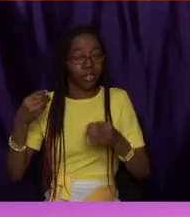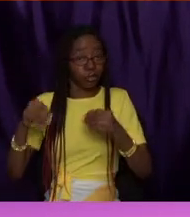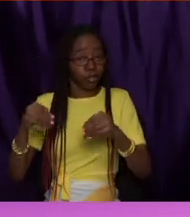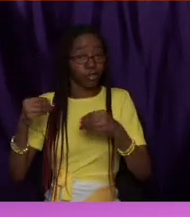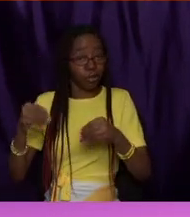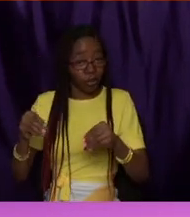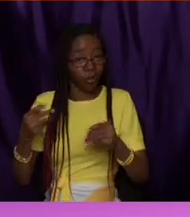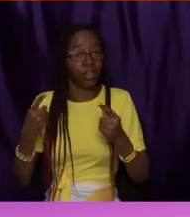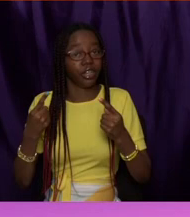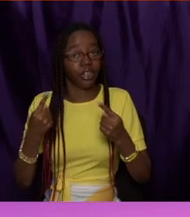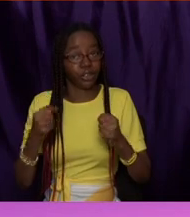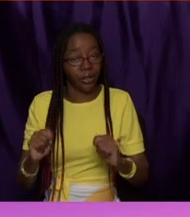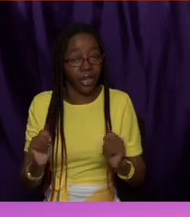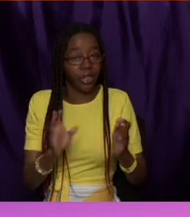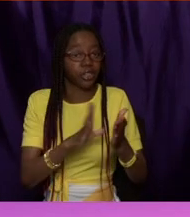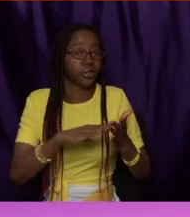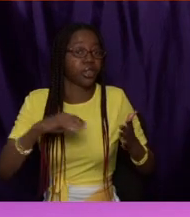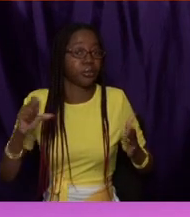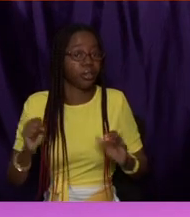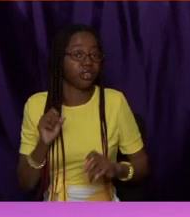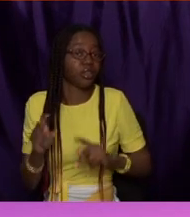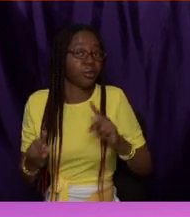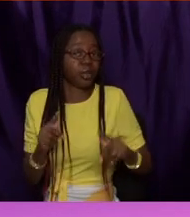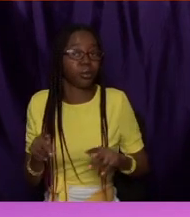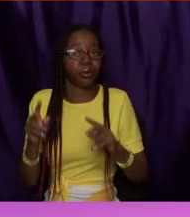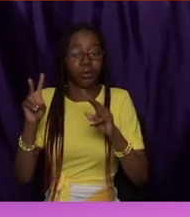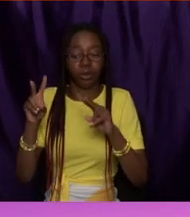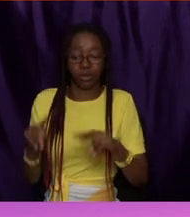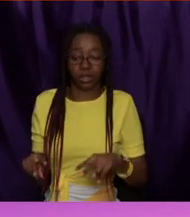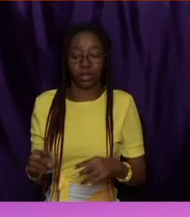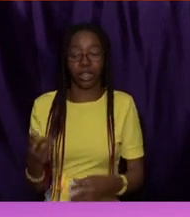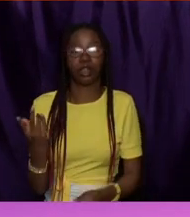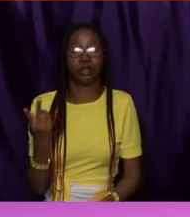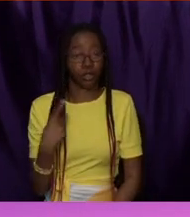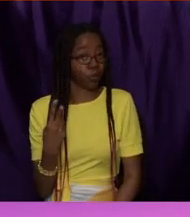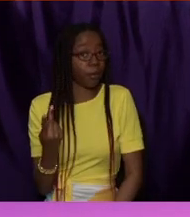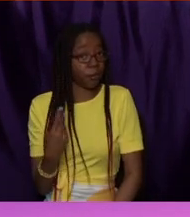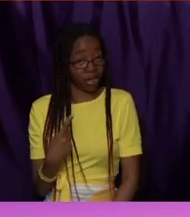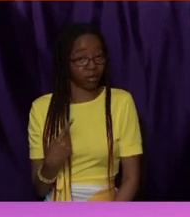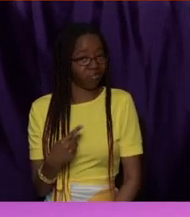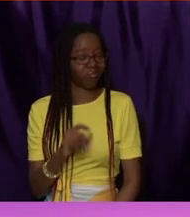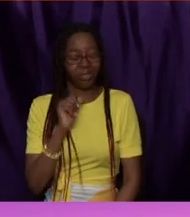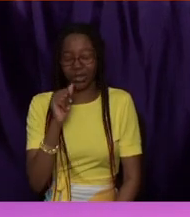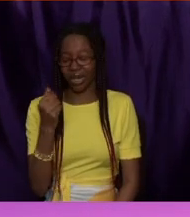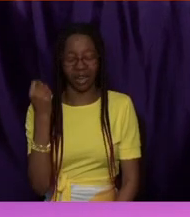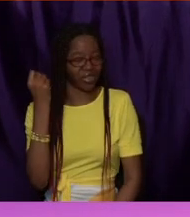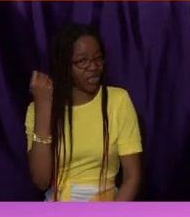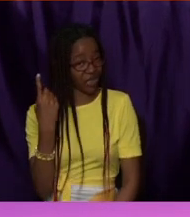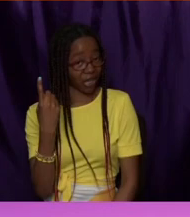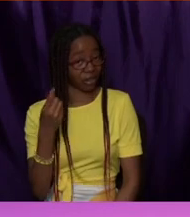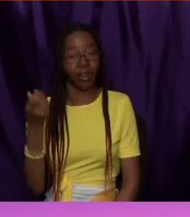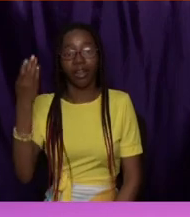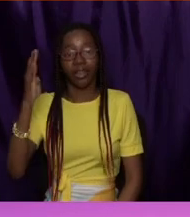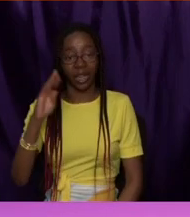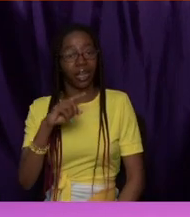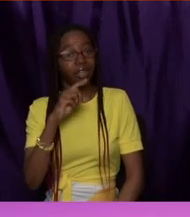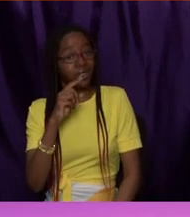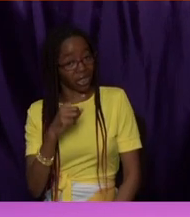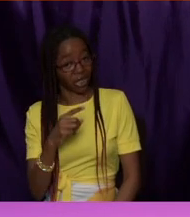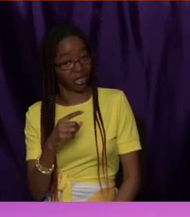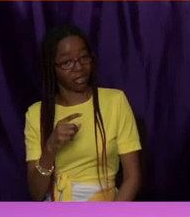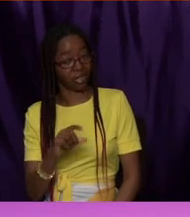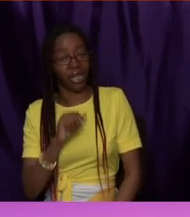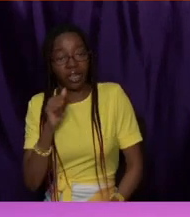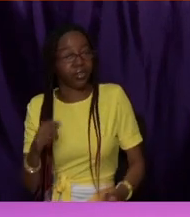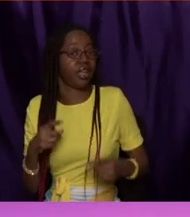to try to get rid of folk who look like you and me. Y'all ain't hear me real good. But God says, I've